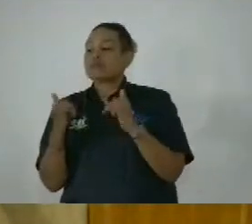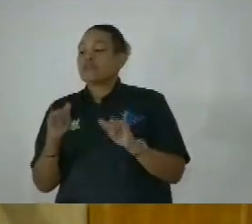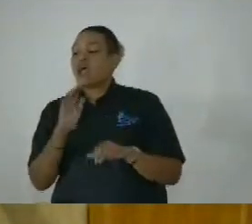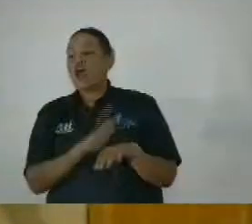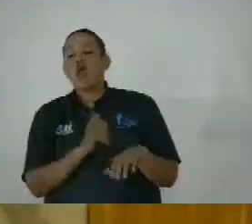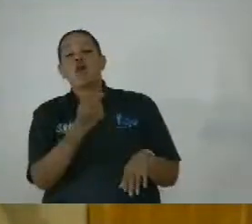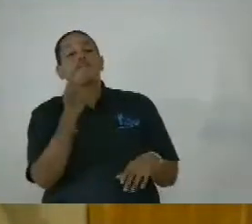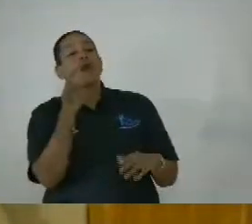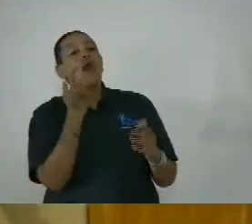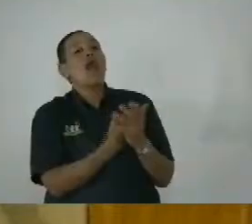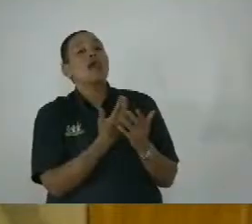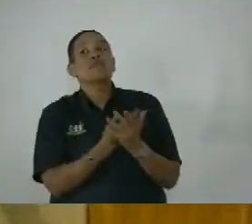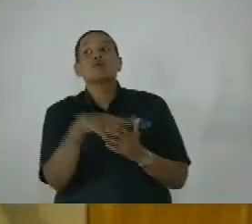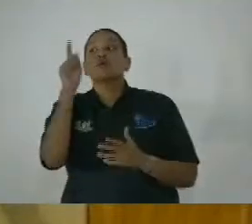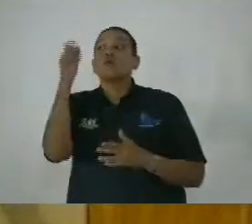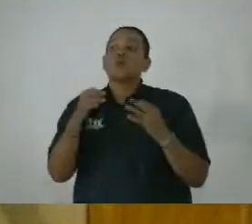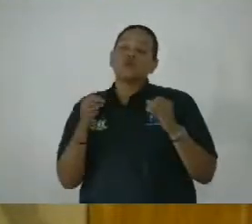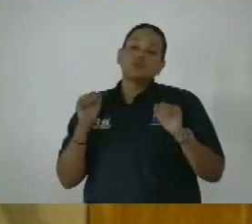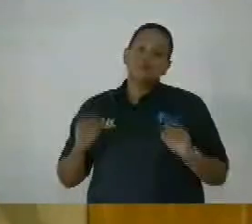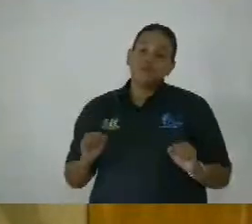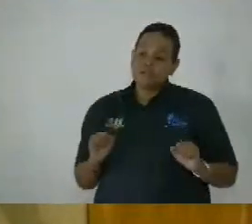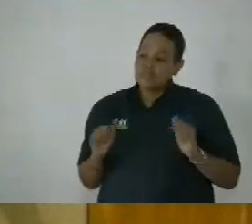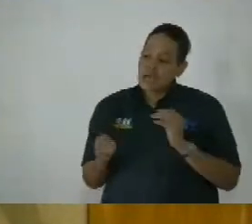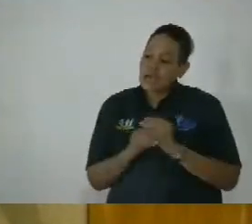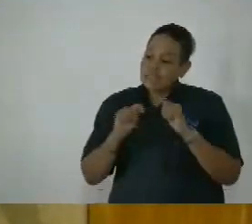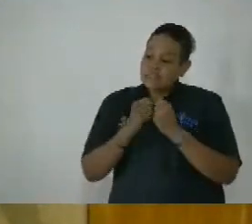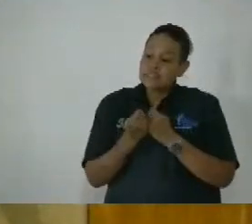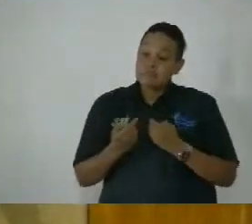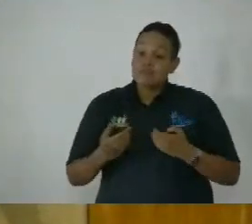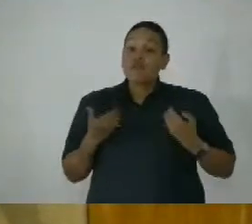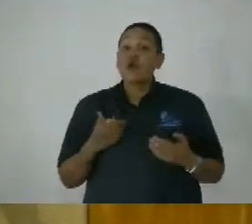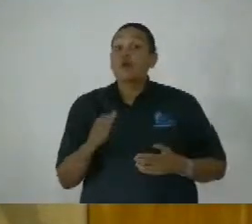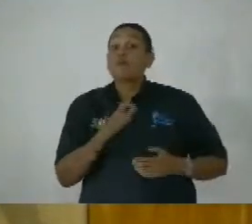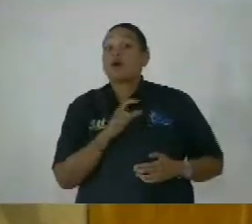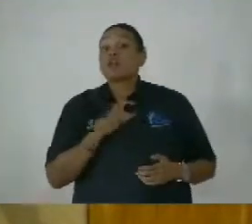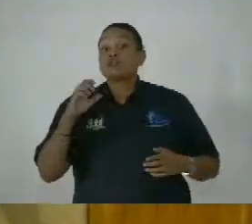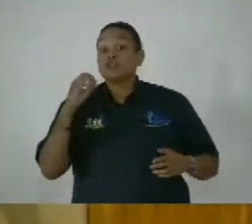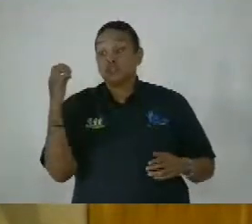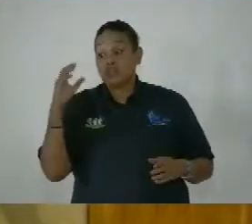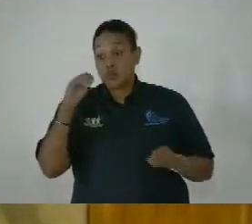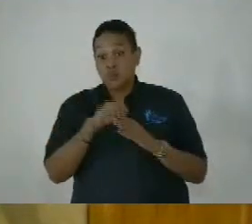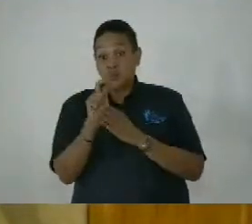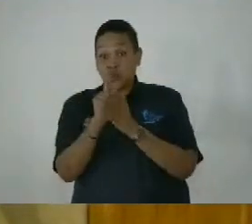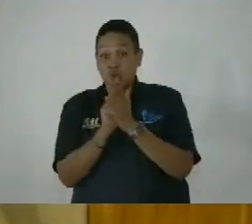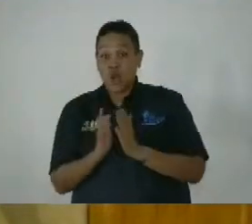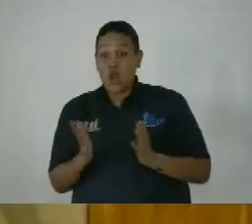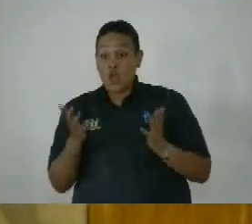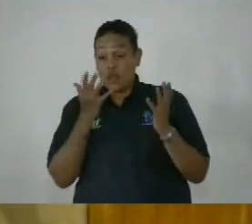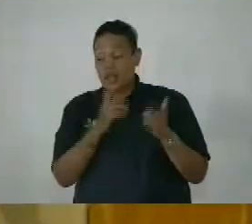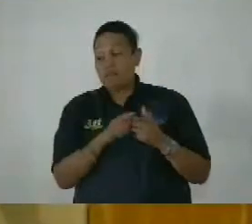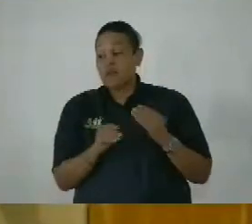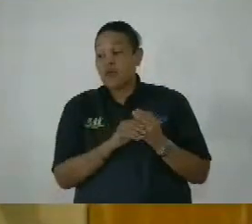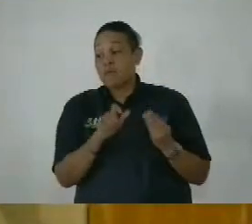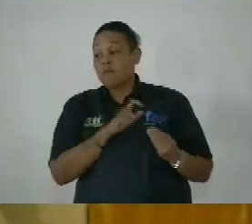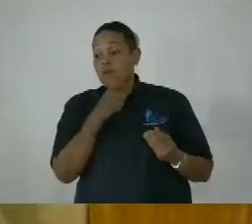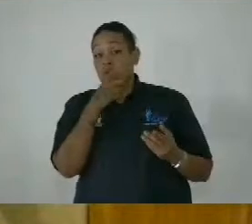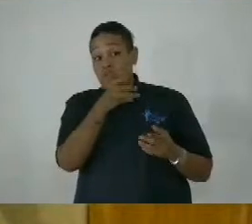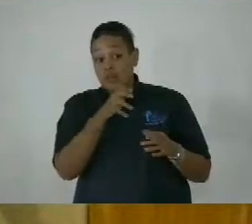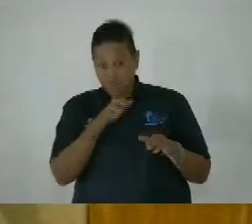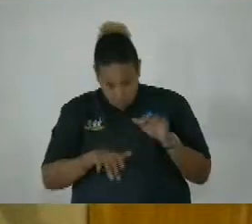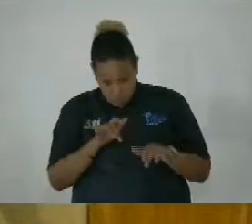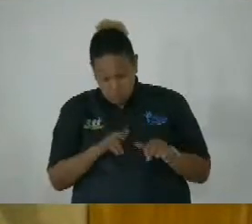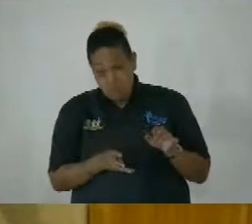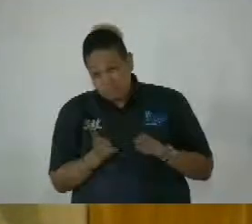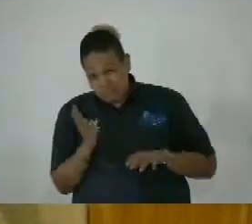for evidence in the court of law. And there's a team of young police officers, including lawyers and officers, who are there